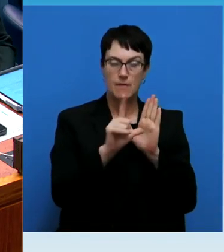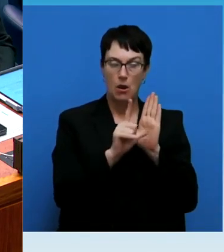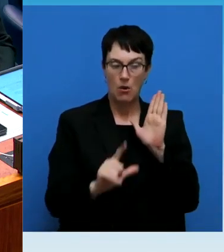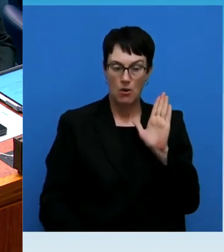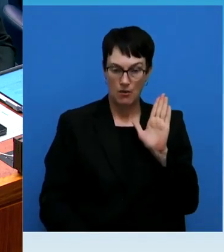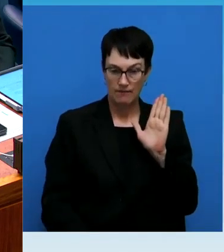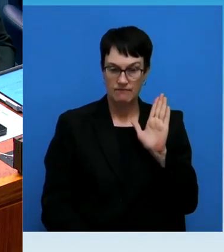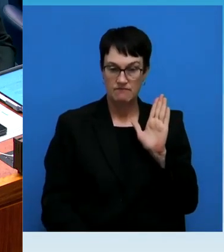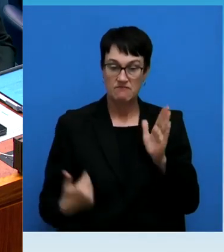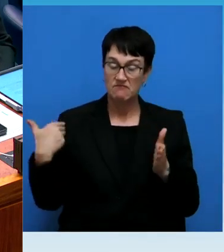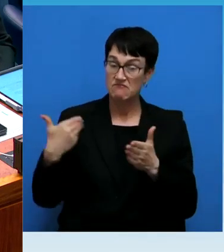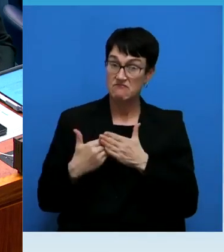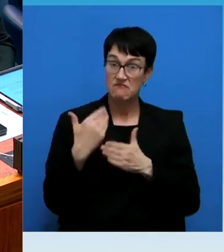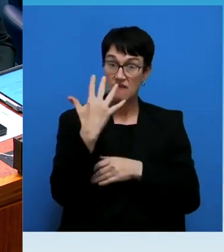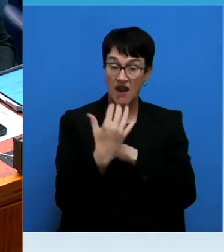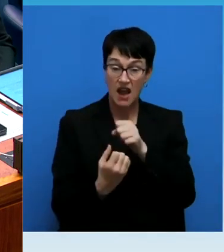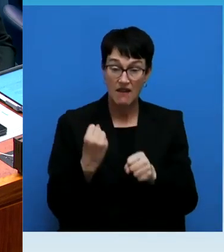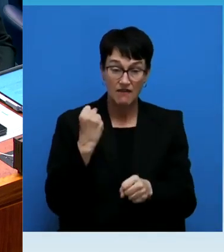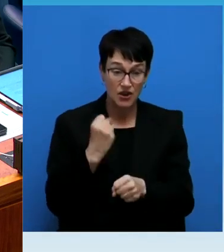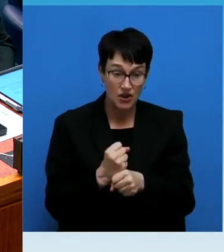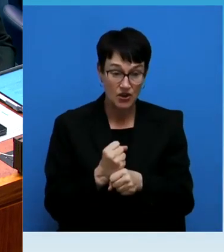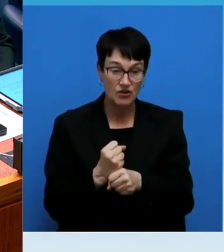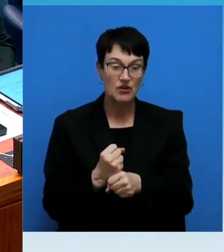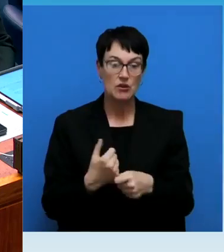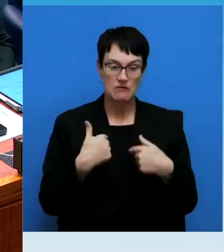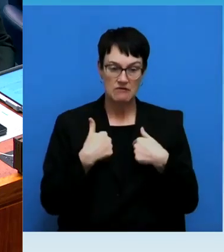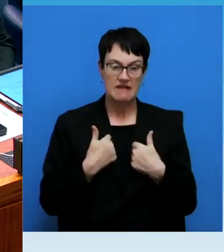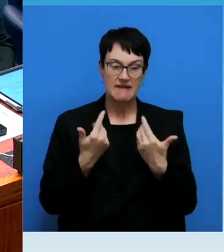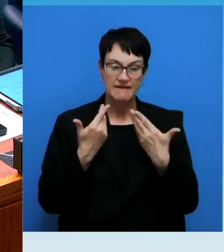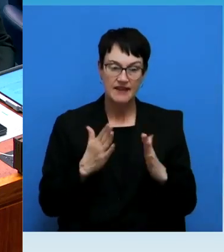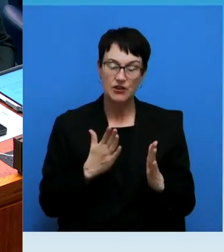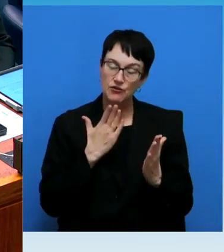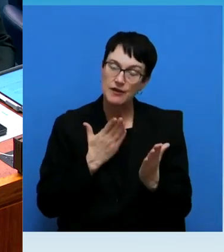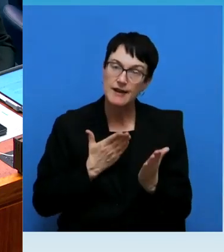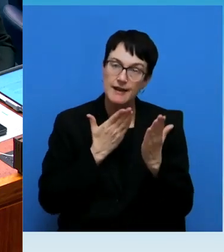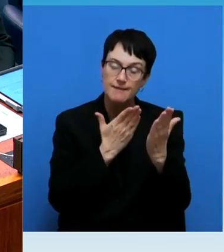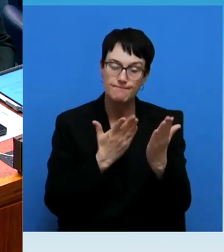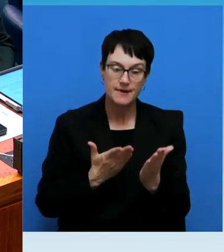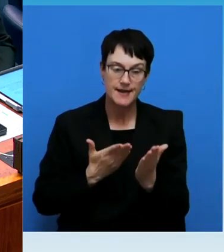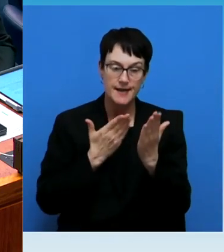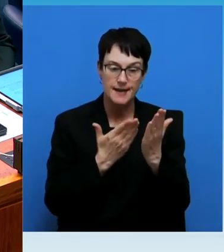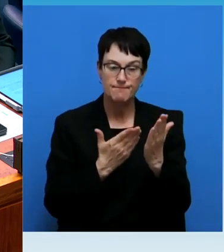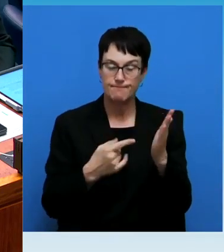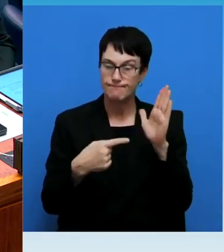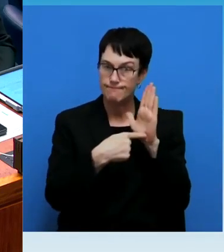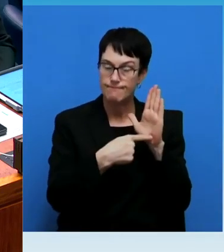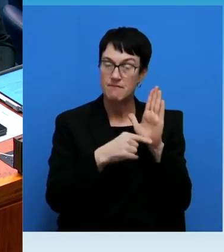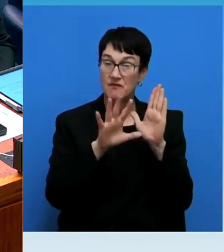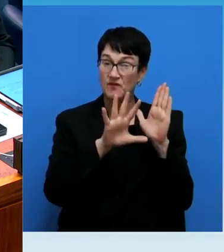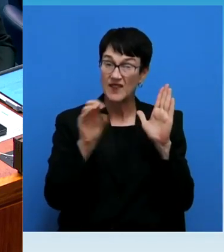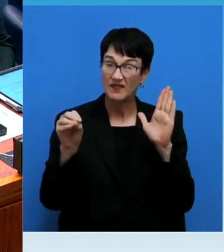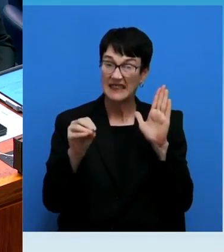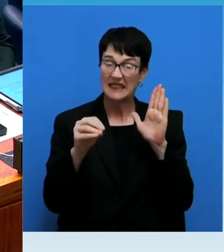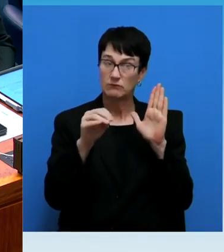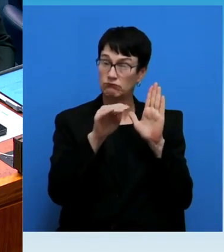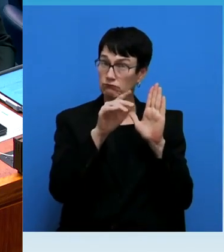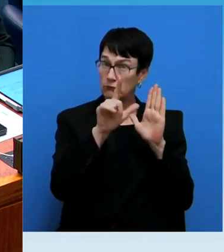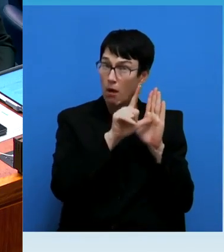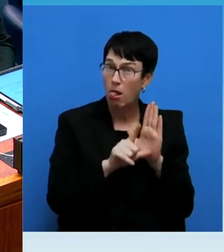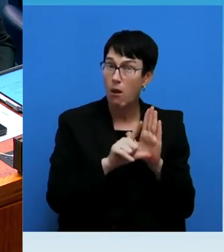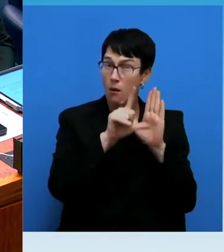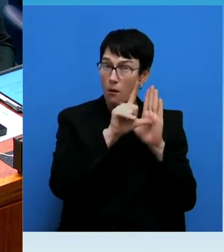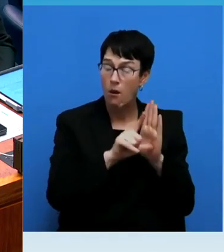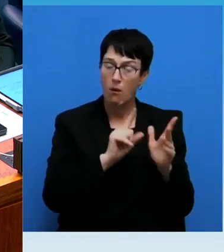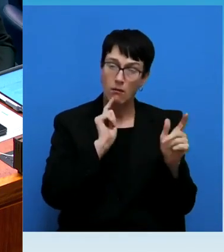as ensuring children with disabilities can enter kindergarten and receive reasonable accommodations.